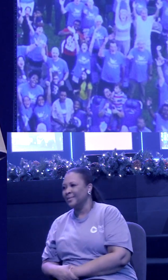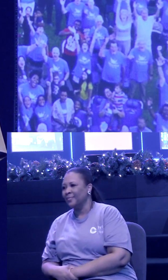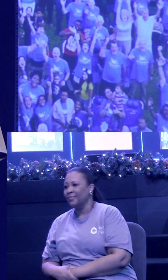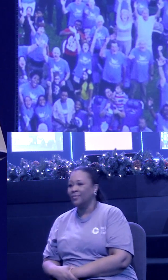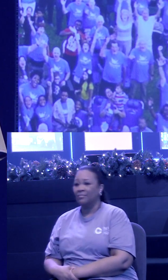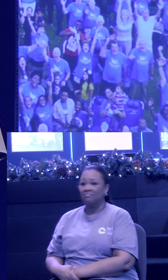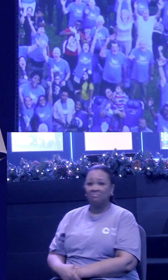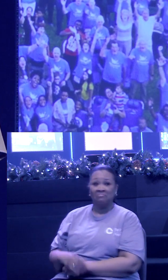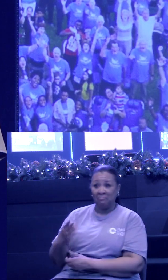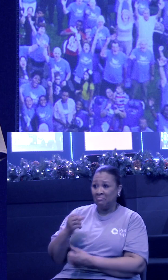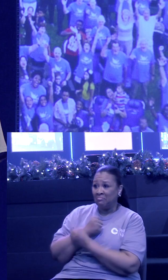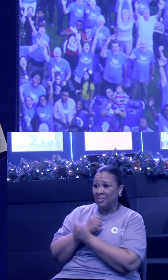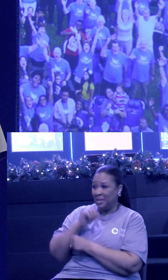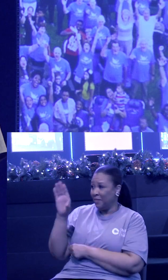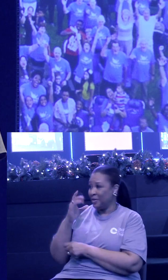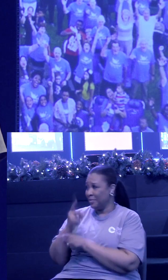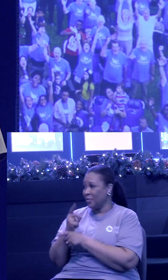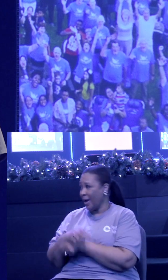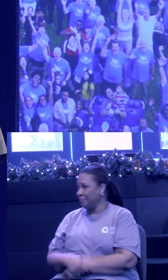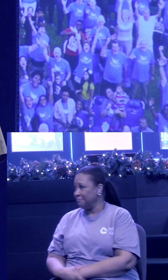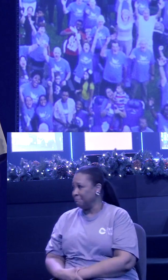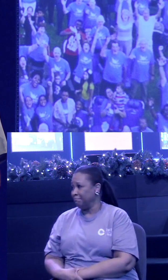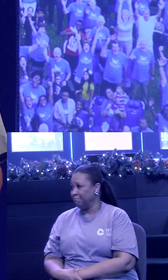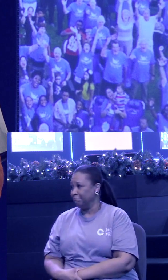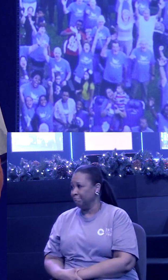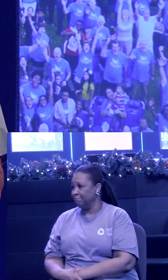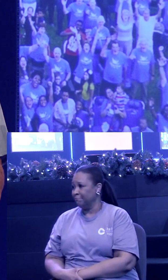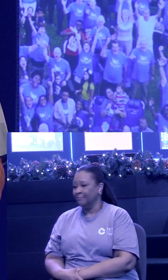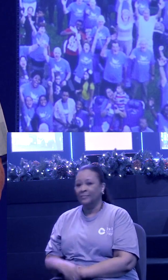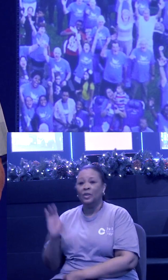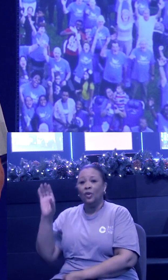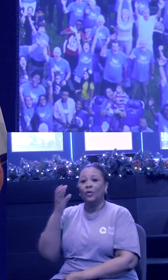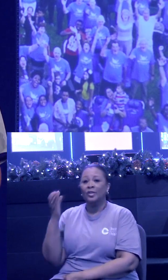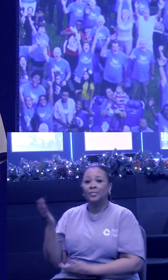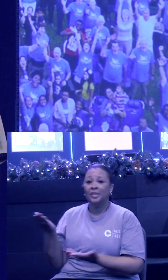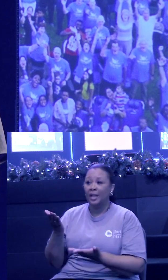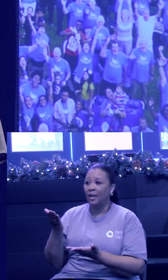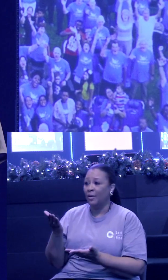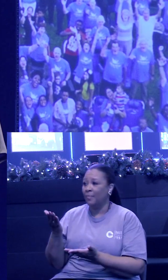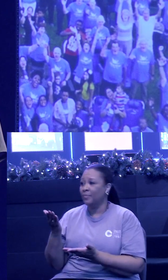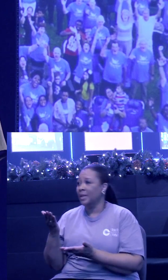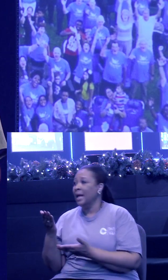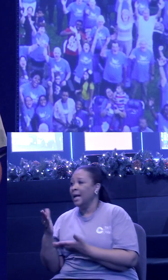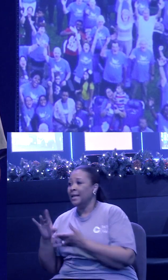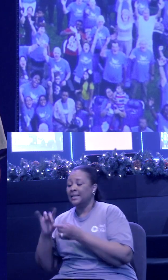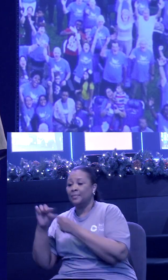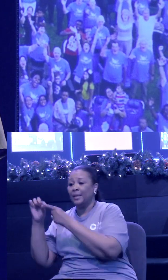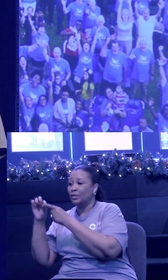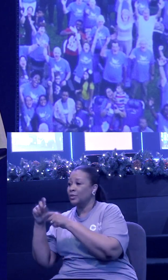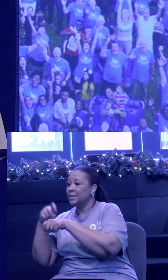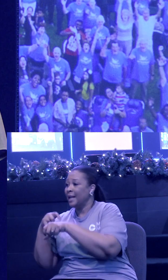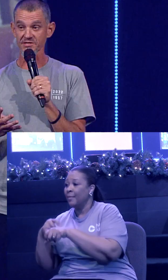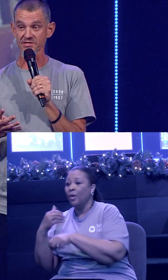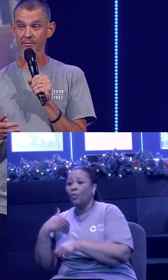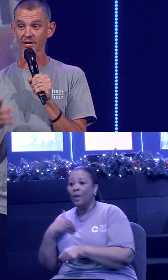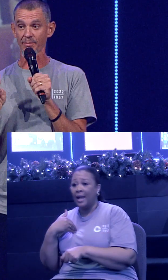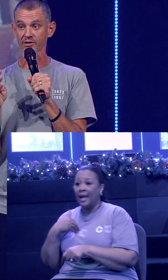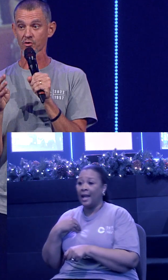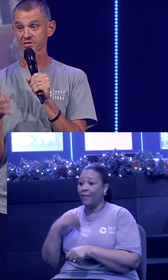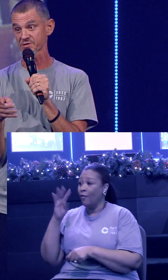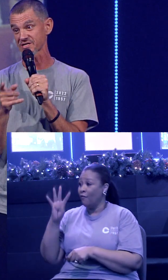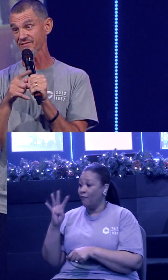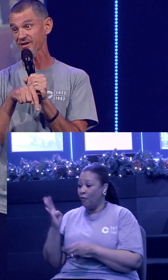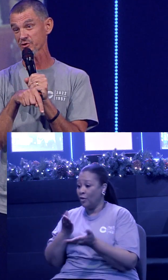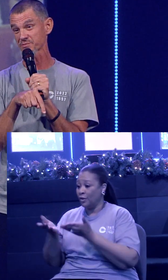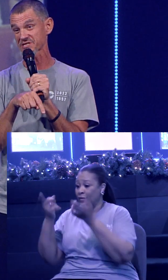Christmas, anybody? You excited? There we go. Christmas at Community, super special time. We've got four services coming up